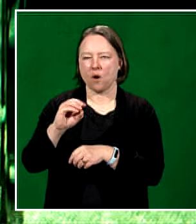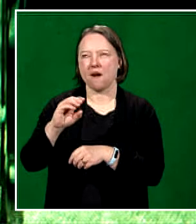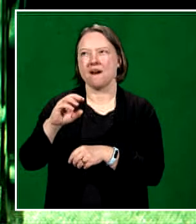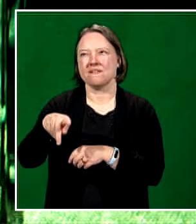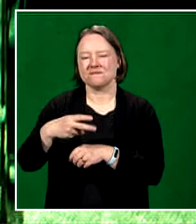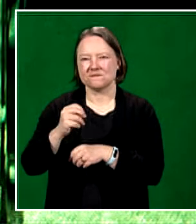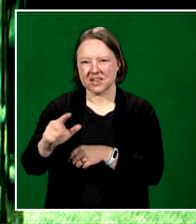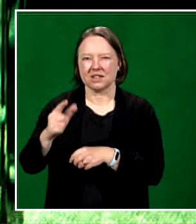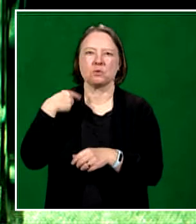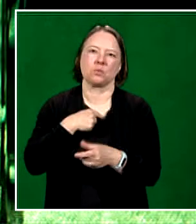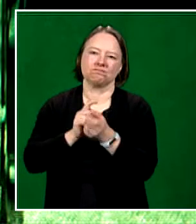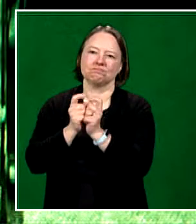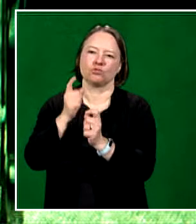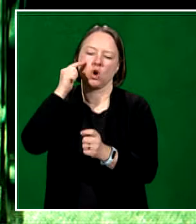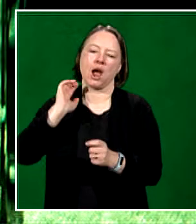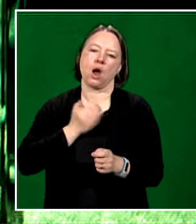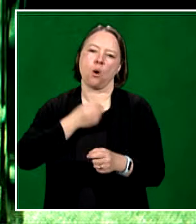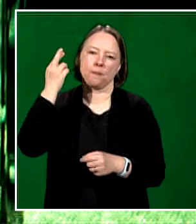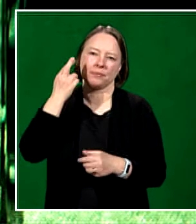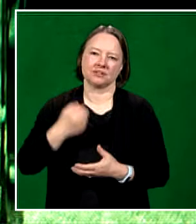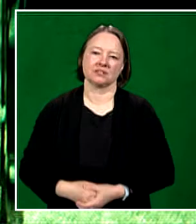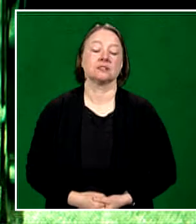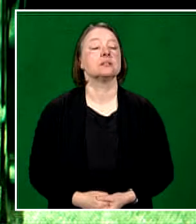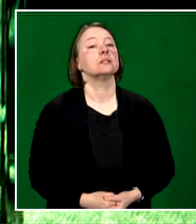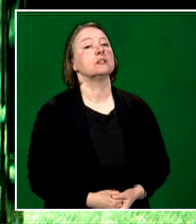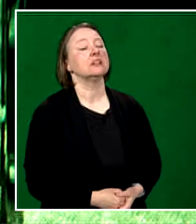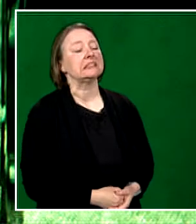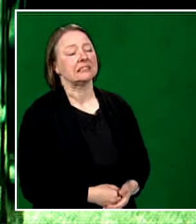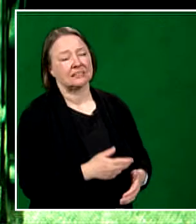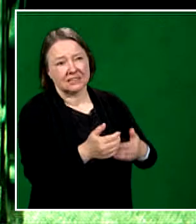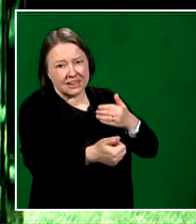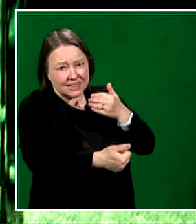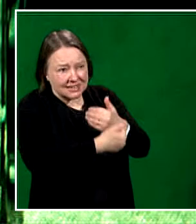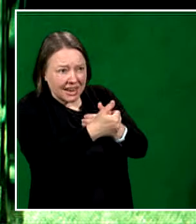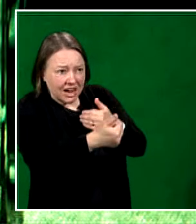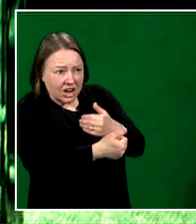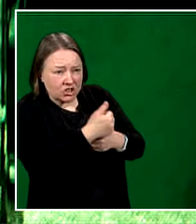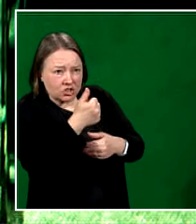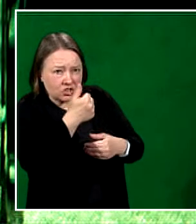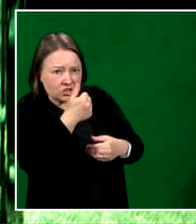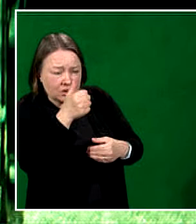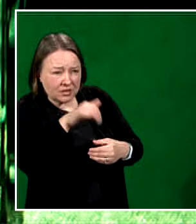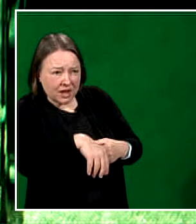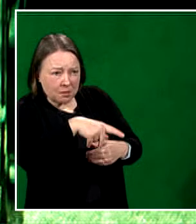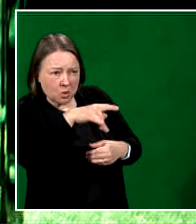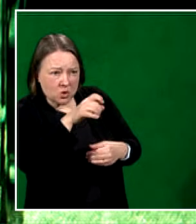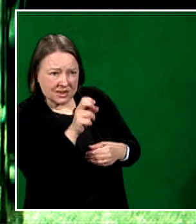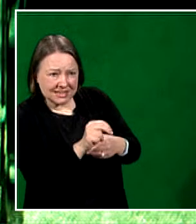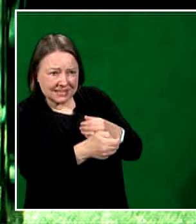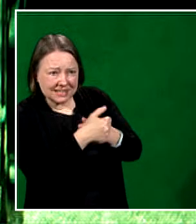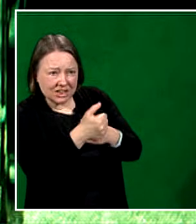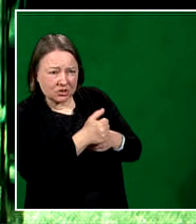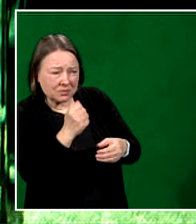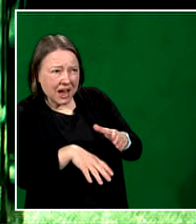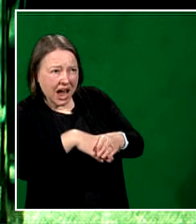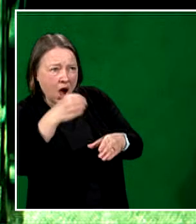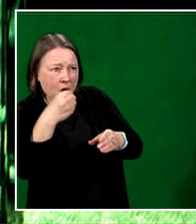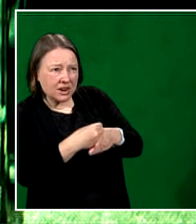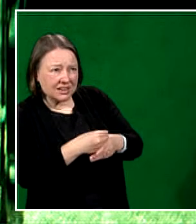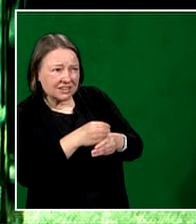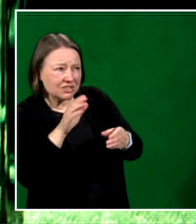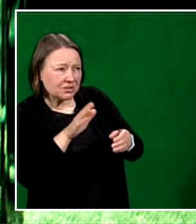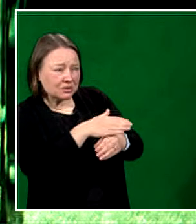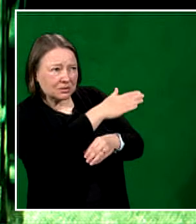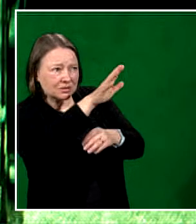just modified it for our purposes. Is there any danger of that protein getting out into the wild with